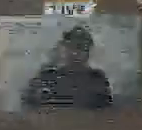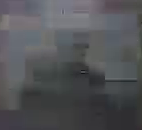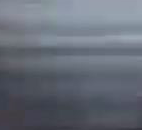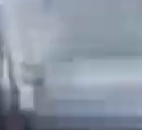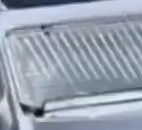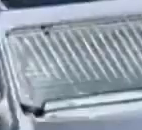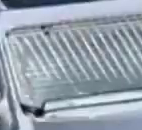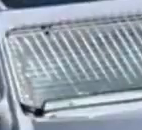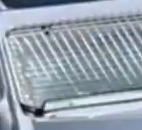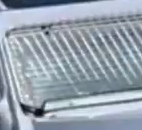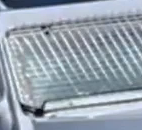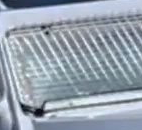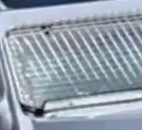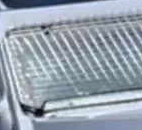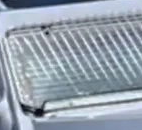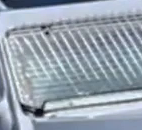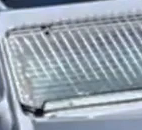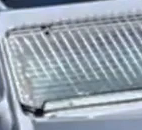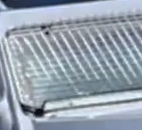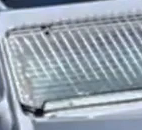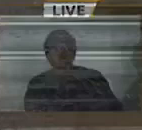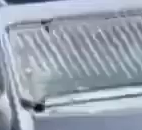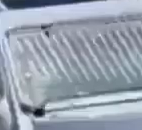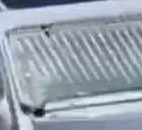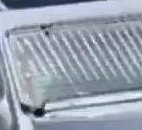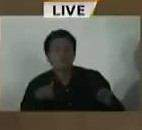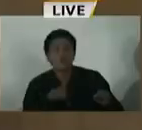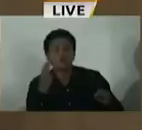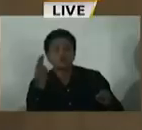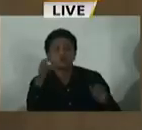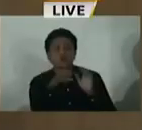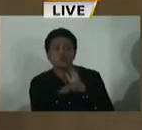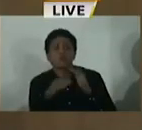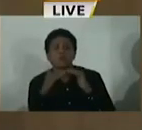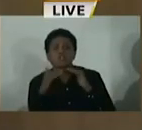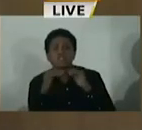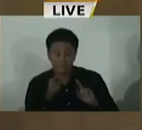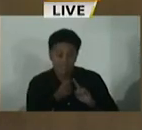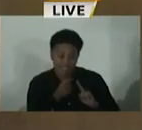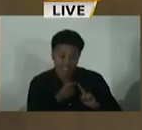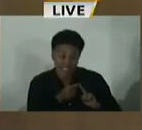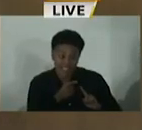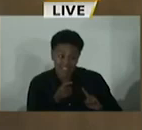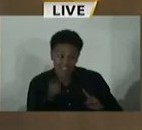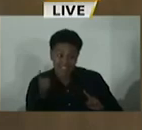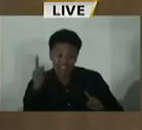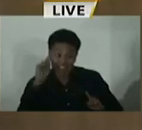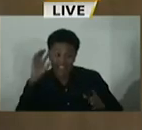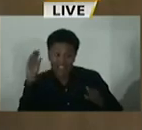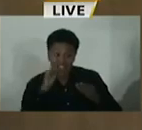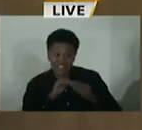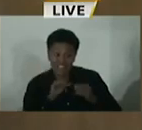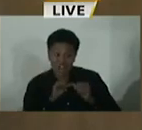It needs to focus on what will it take to enable us to use the criminal justice system effectively on the entire